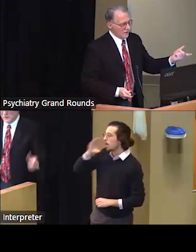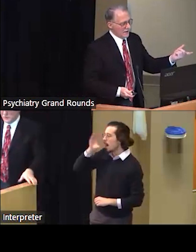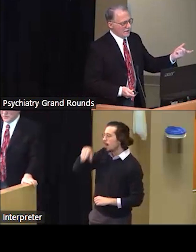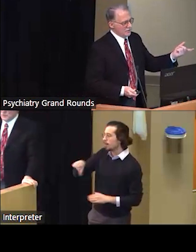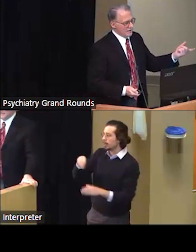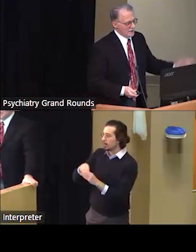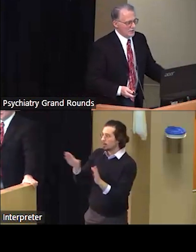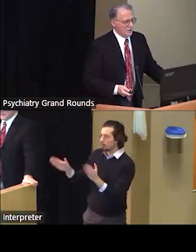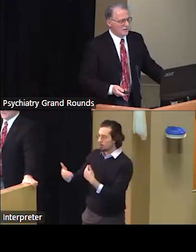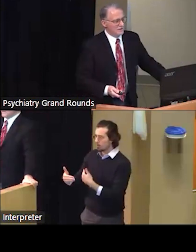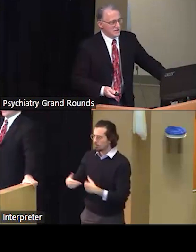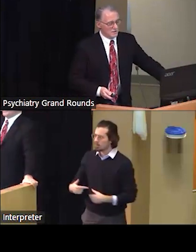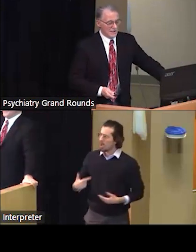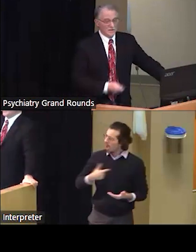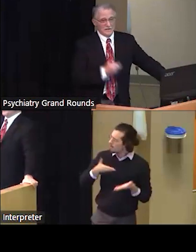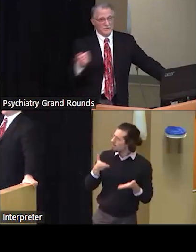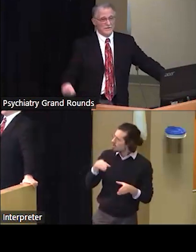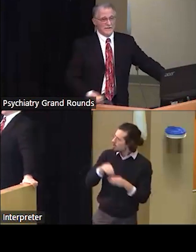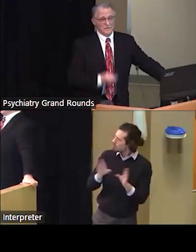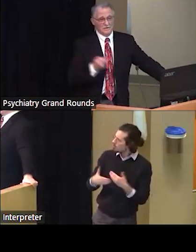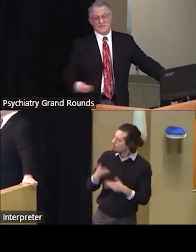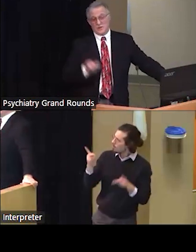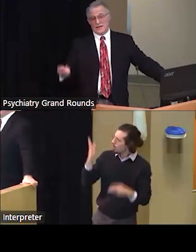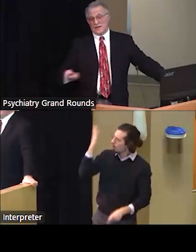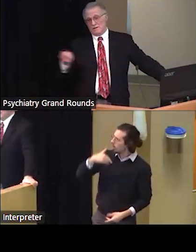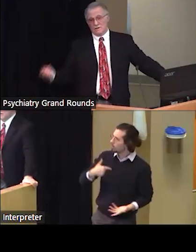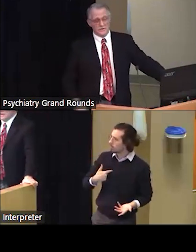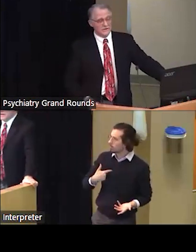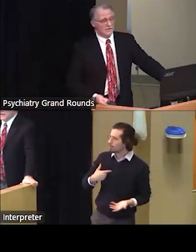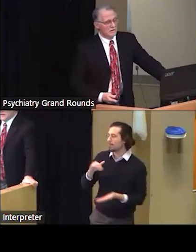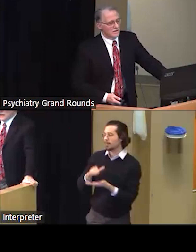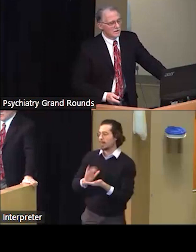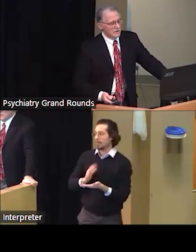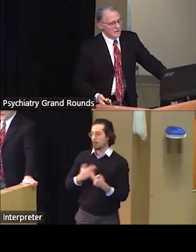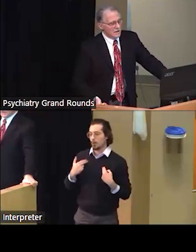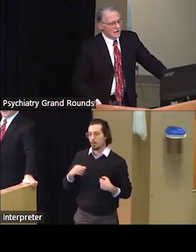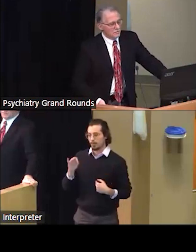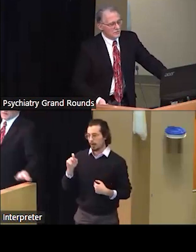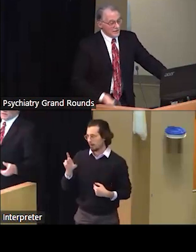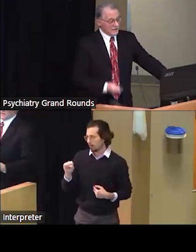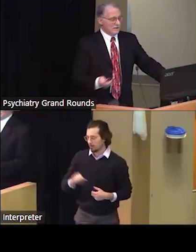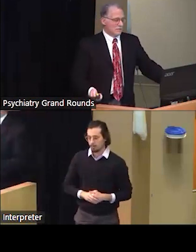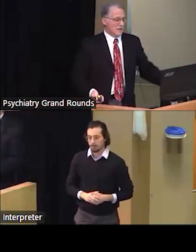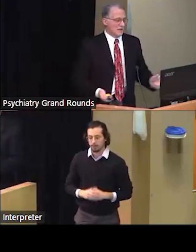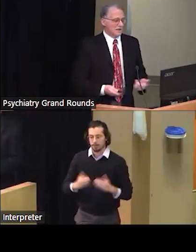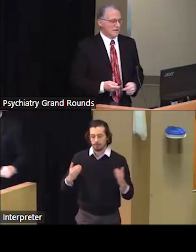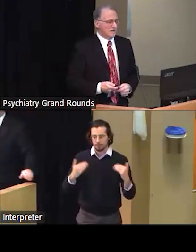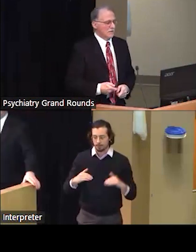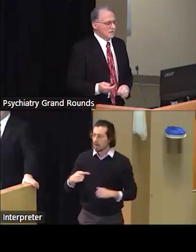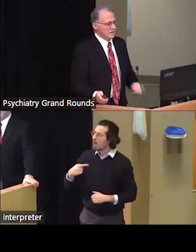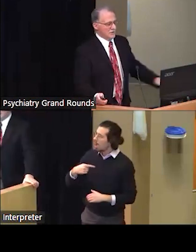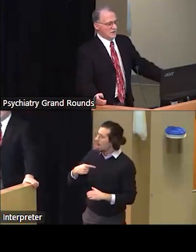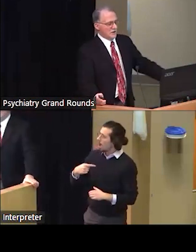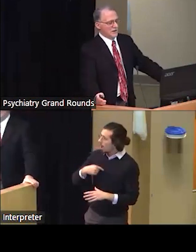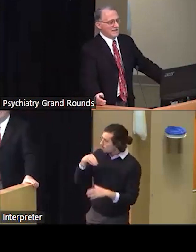first. I'm right there in the room, nobody even sees me. That's the human factors effects going on all around us. Then maybe